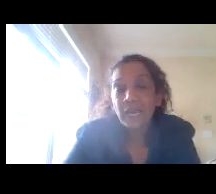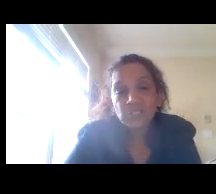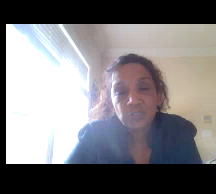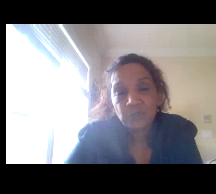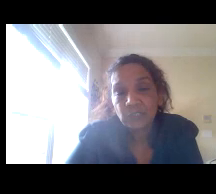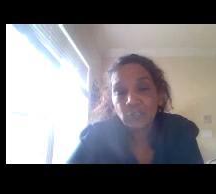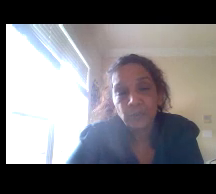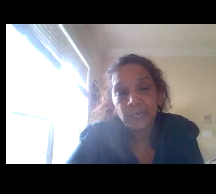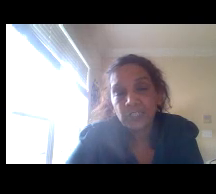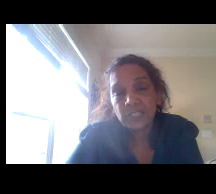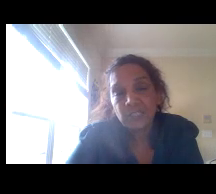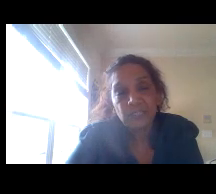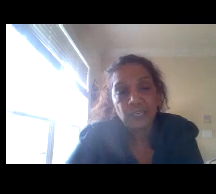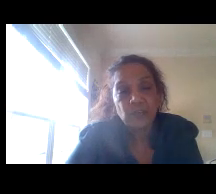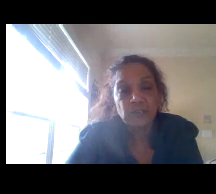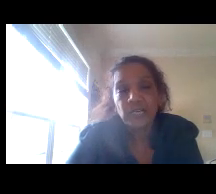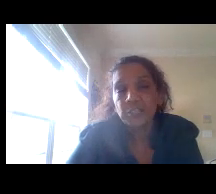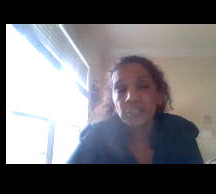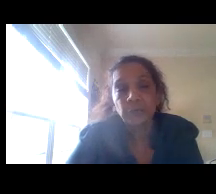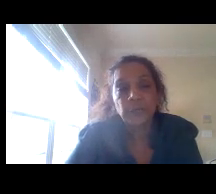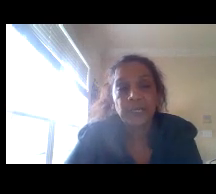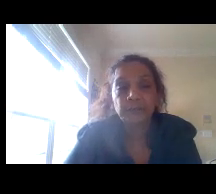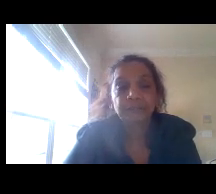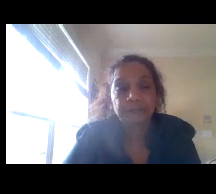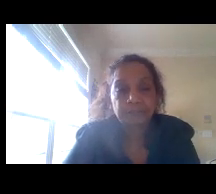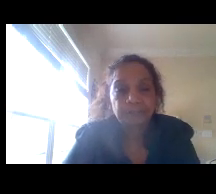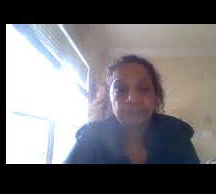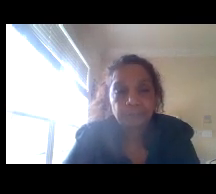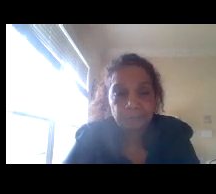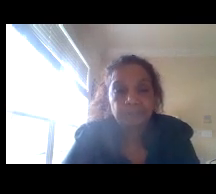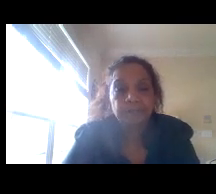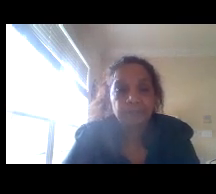No match, no budget, and no financial reporting.